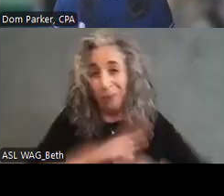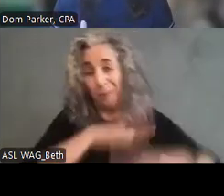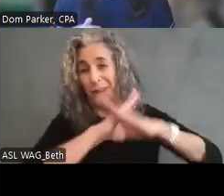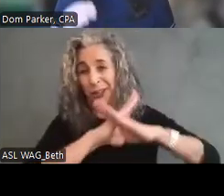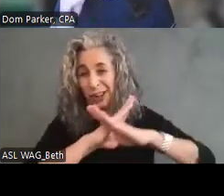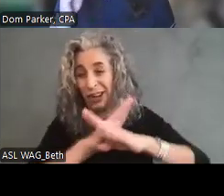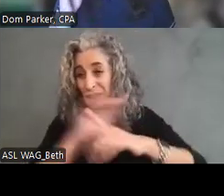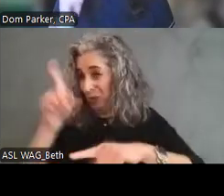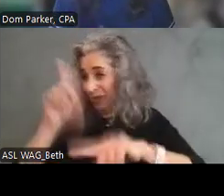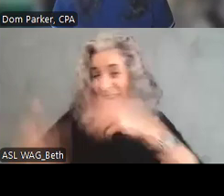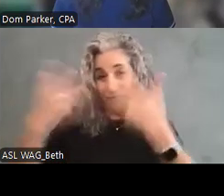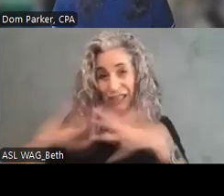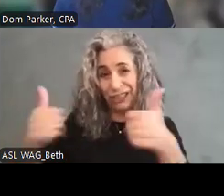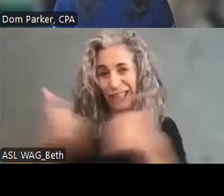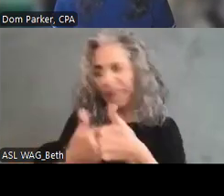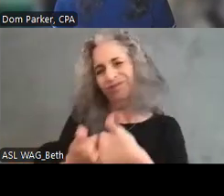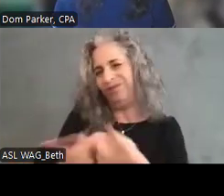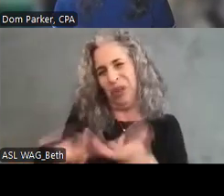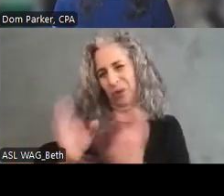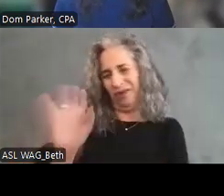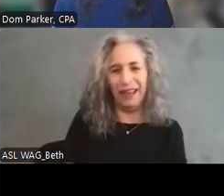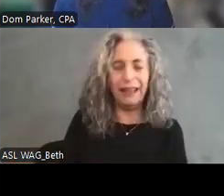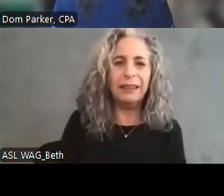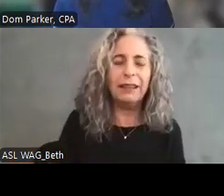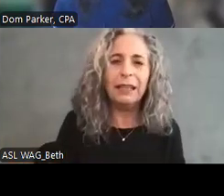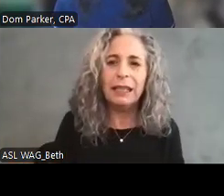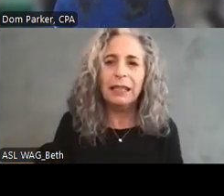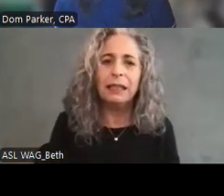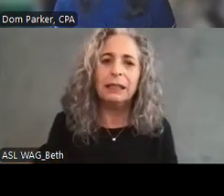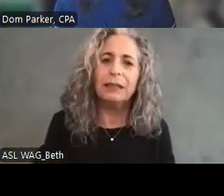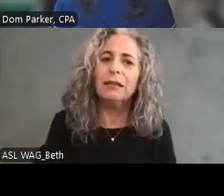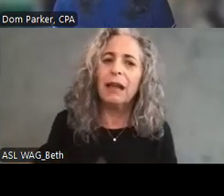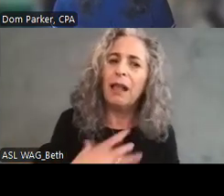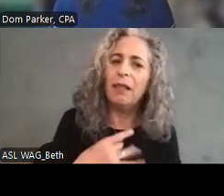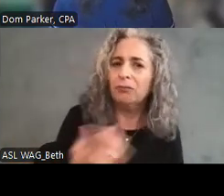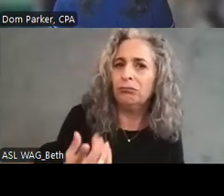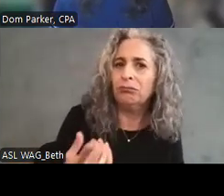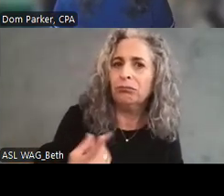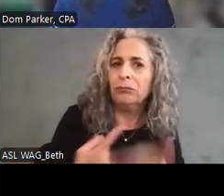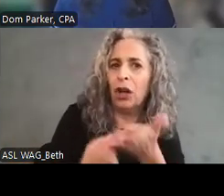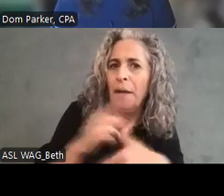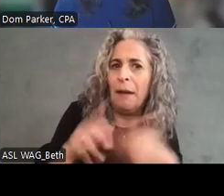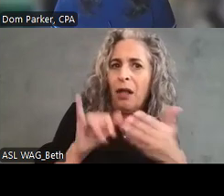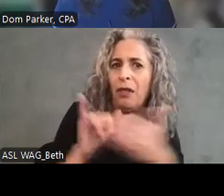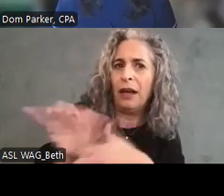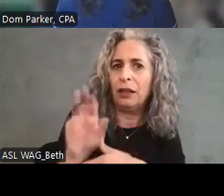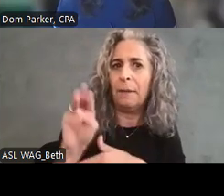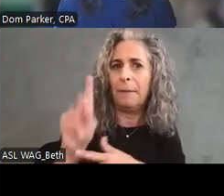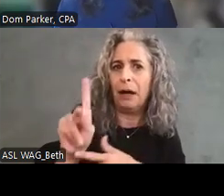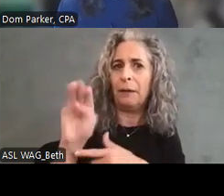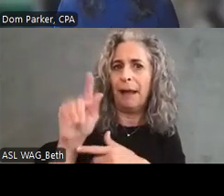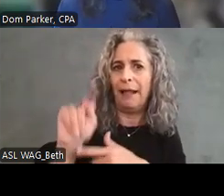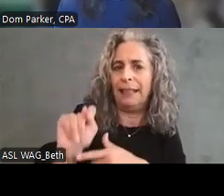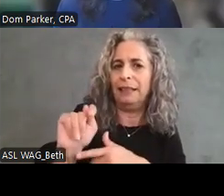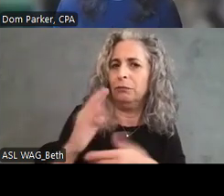completing the game. It's something that Mark Barley likes to talk about as well, and I think it really resonates with me.